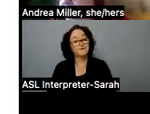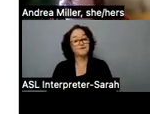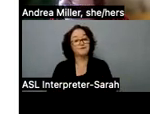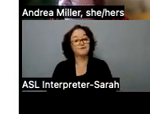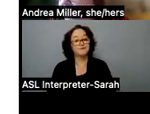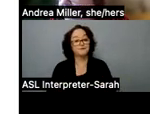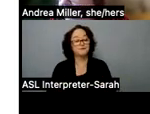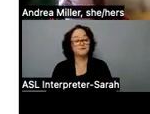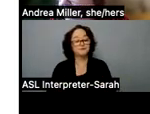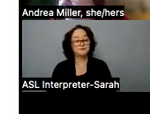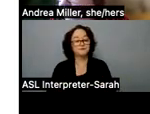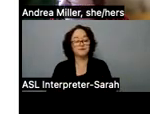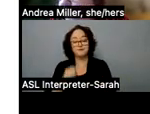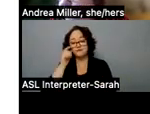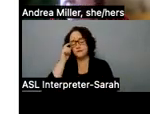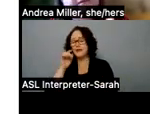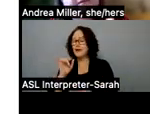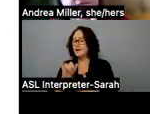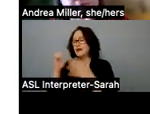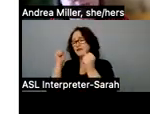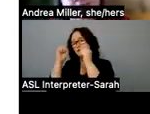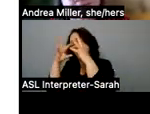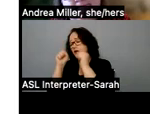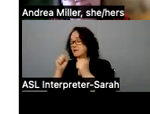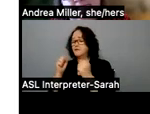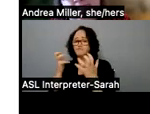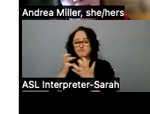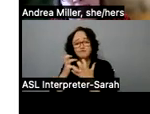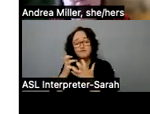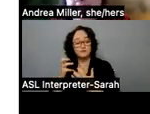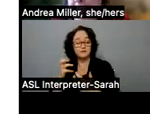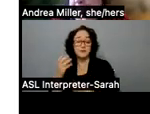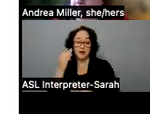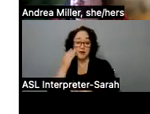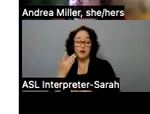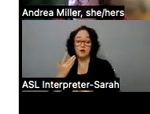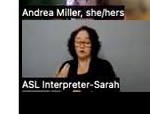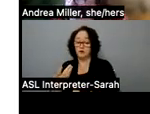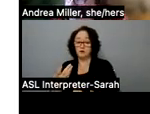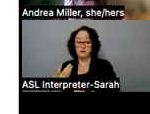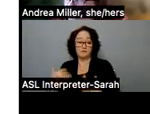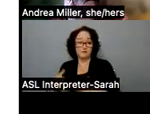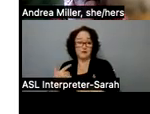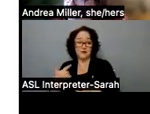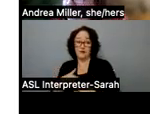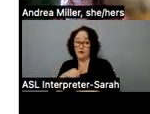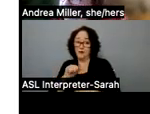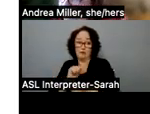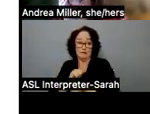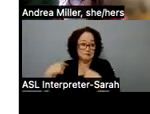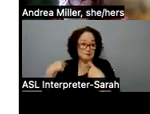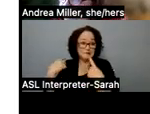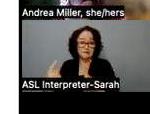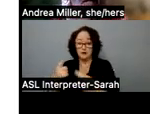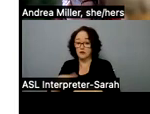And That is awesome, Andrea. And I know, in us doing this work for as long as we've done this work, I know there are